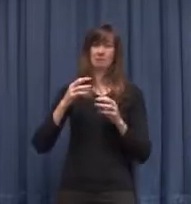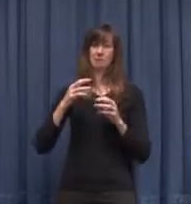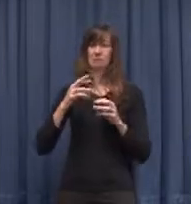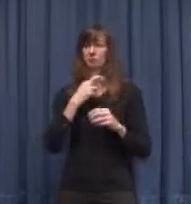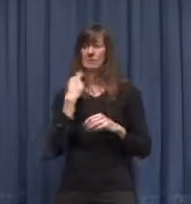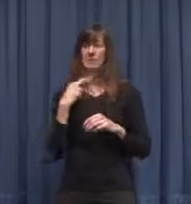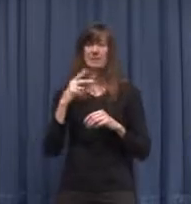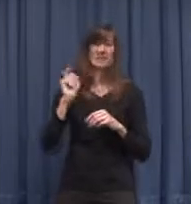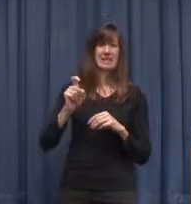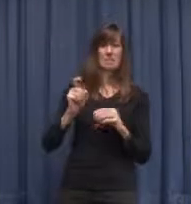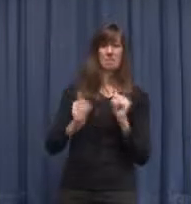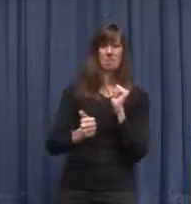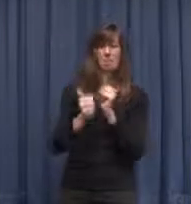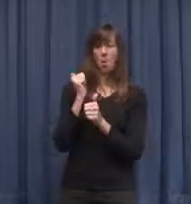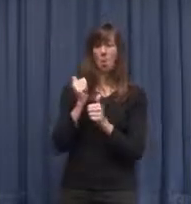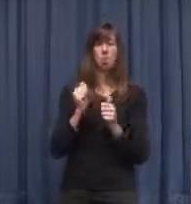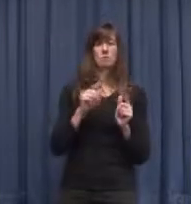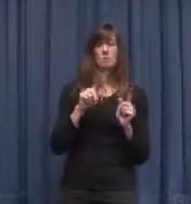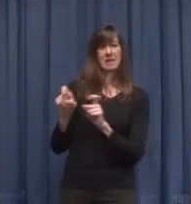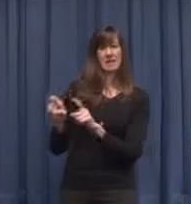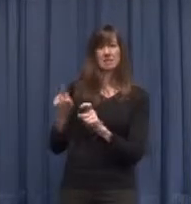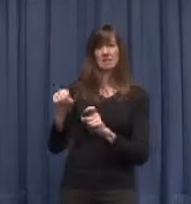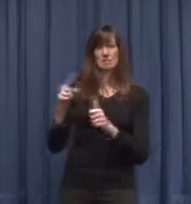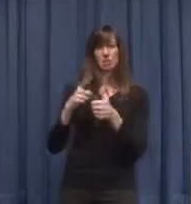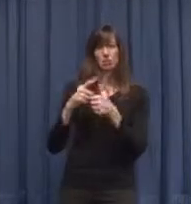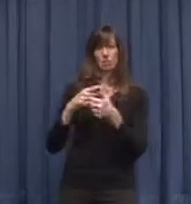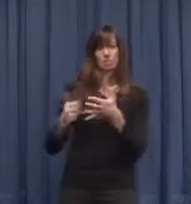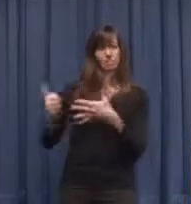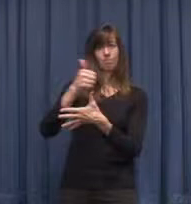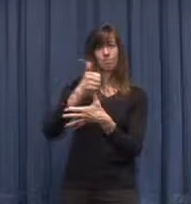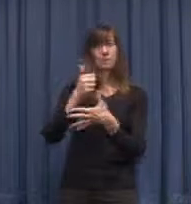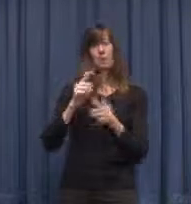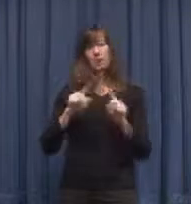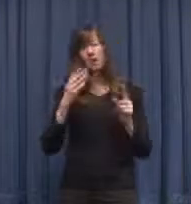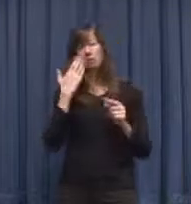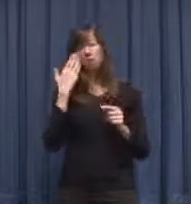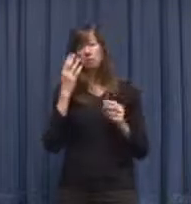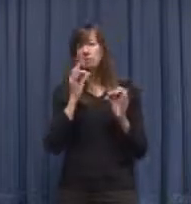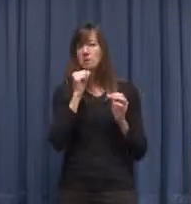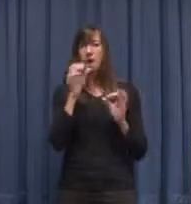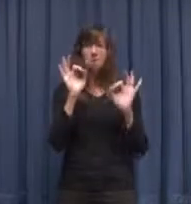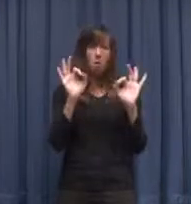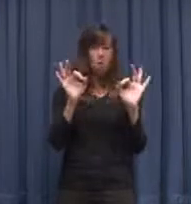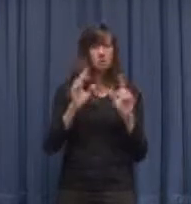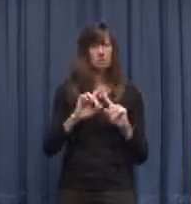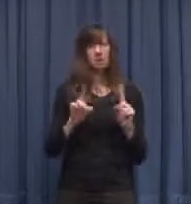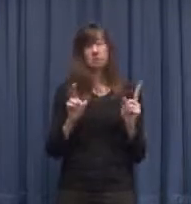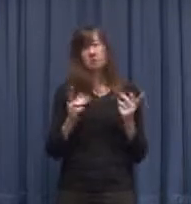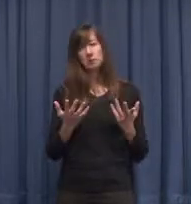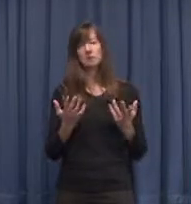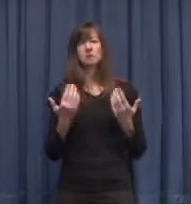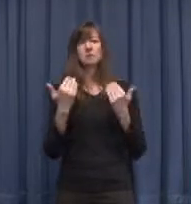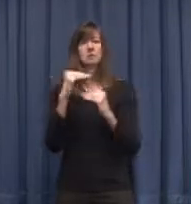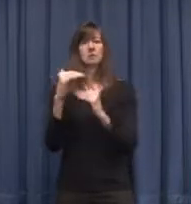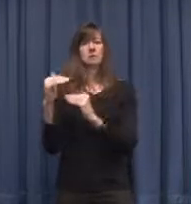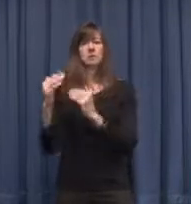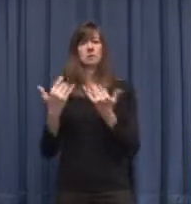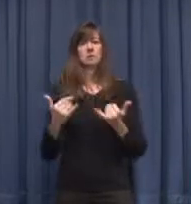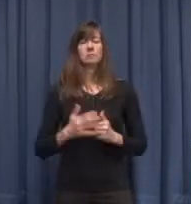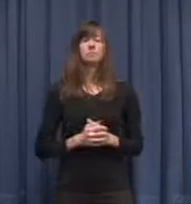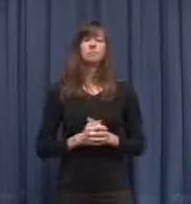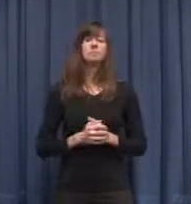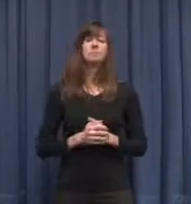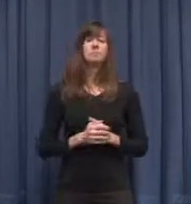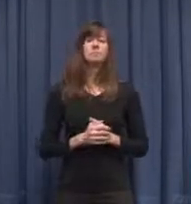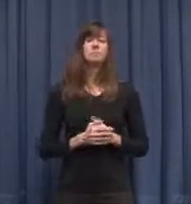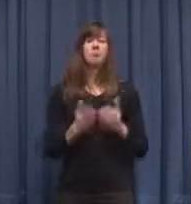testing right now, given those constraints. The other pieces that we're continuing to implement